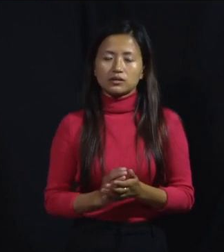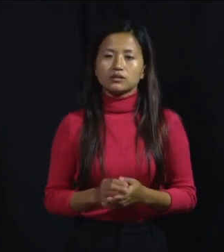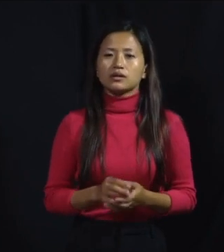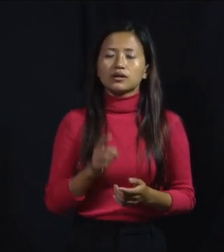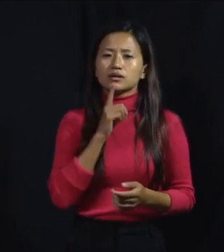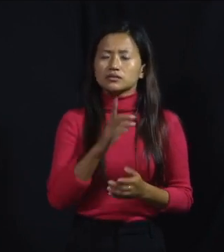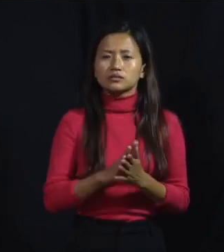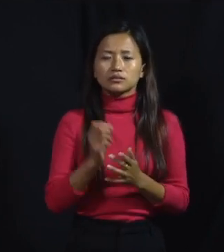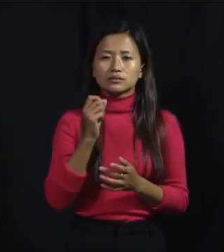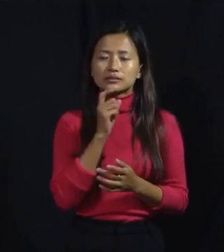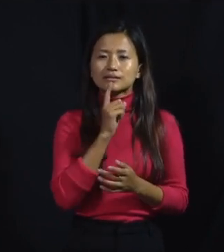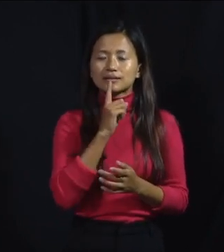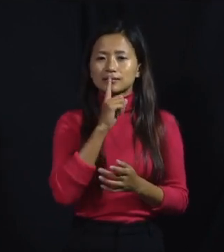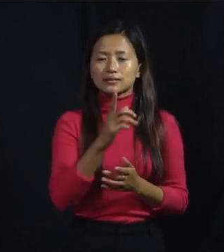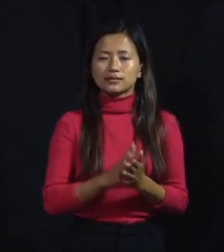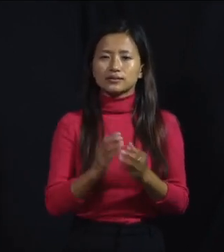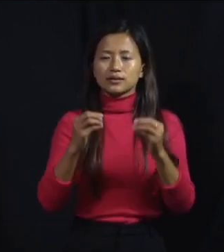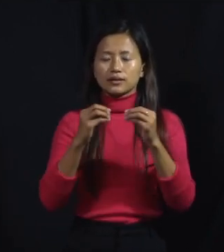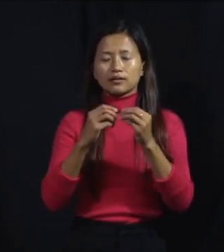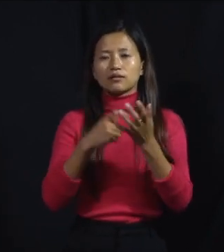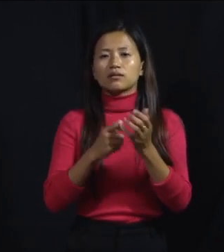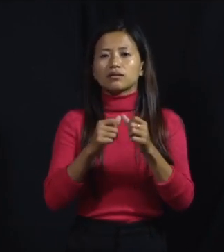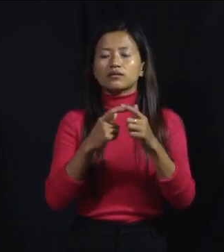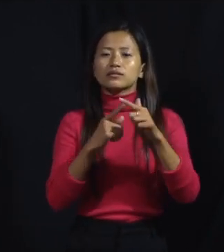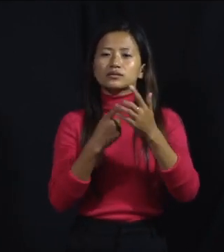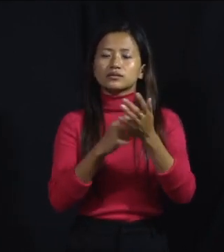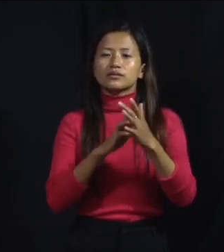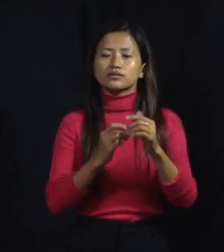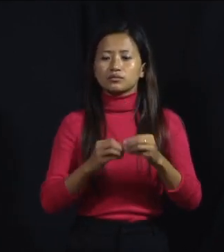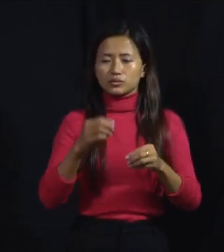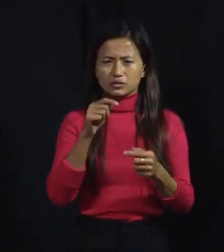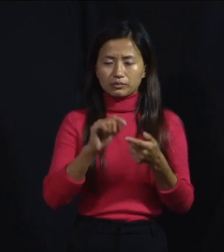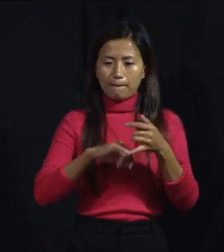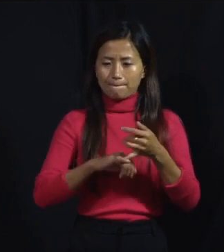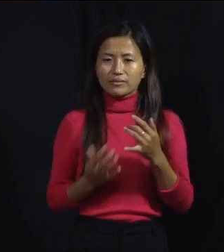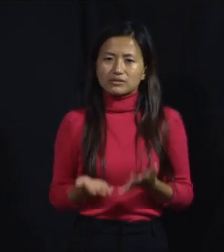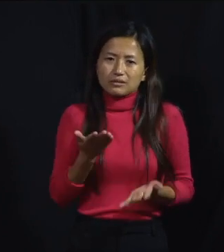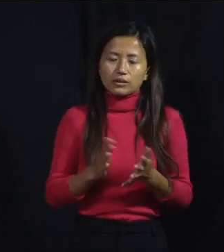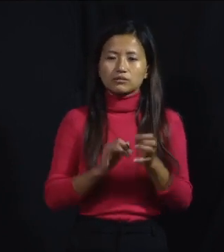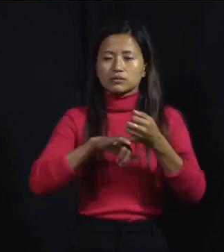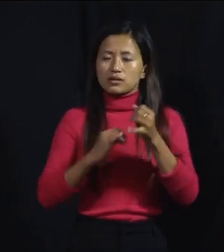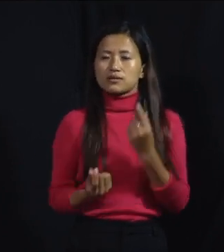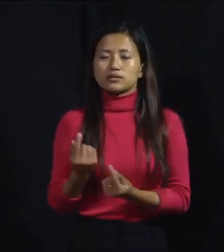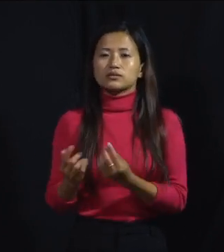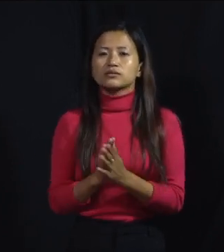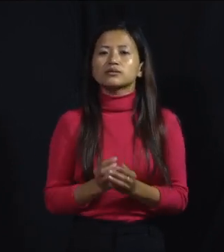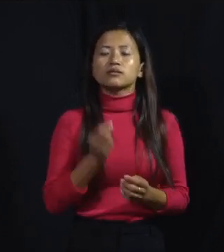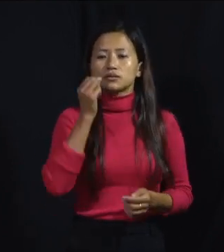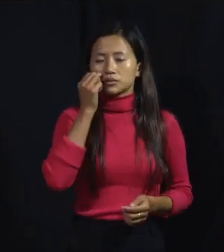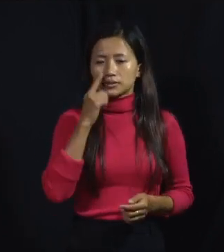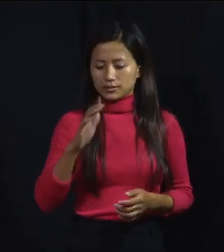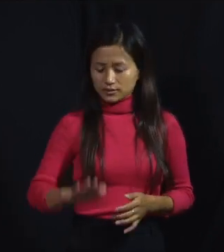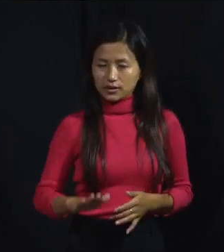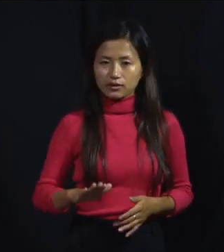actually we can say that environment is artificial in nature, because depending on the situation or depending on the child or the